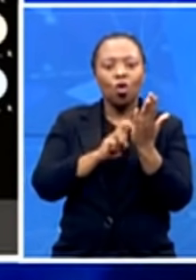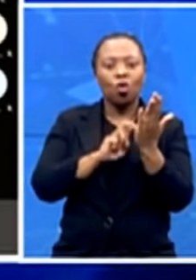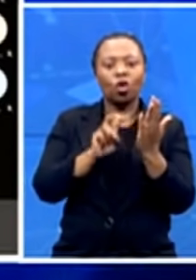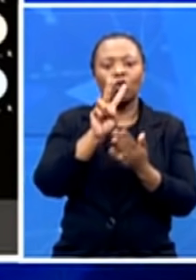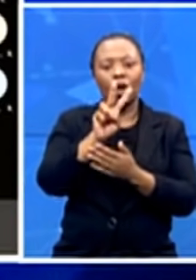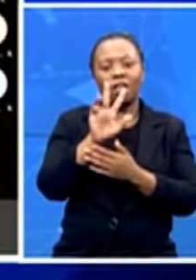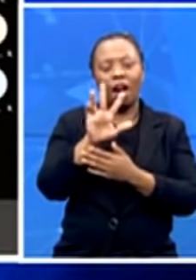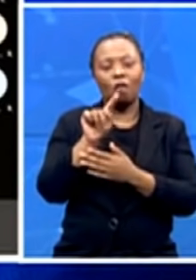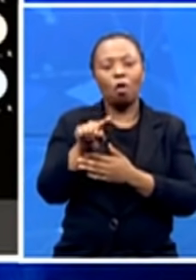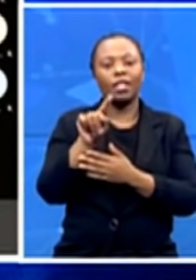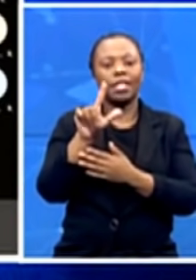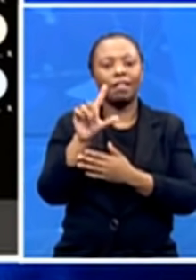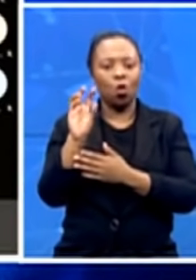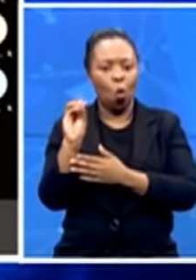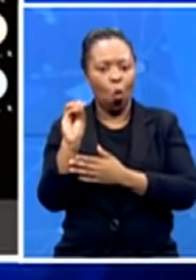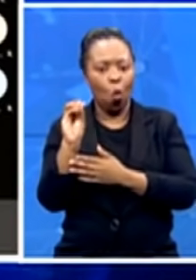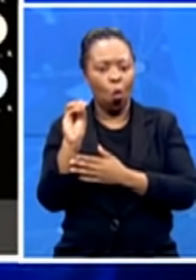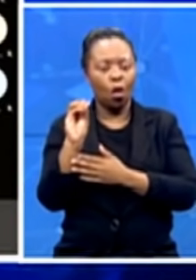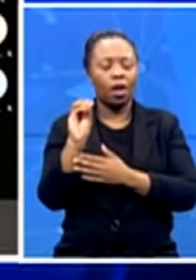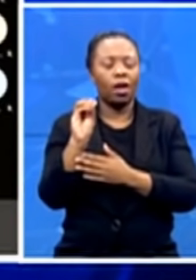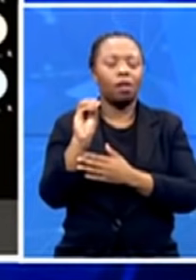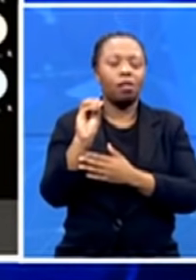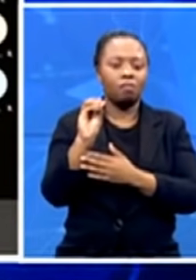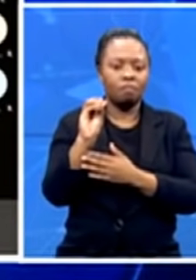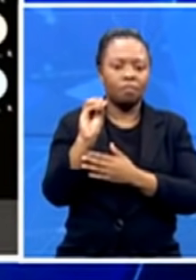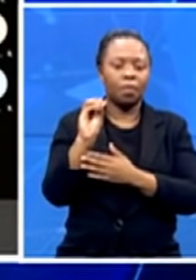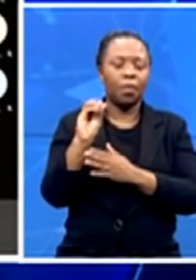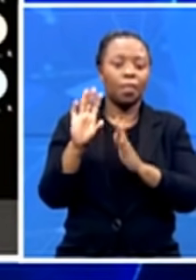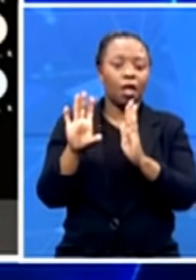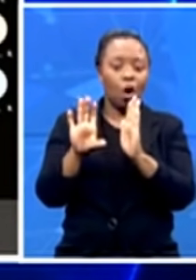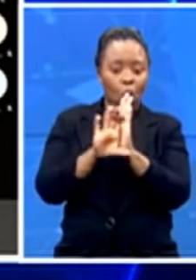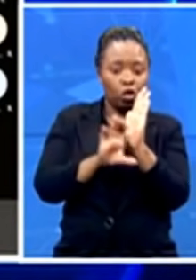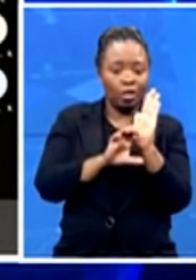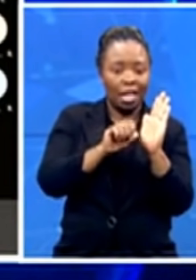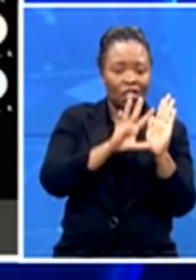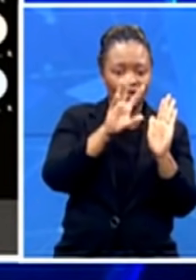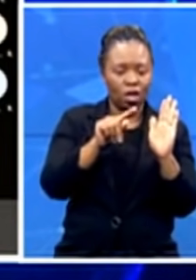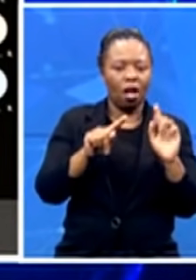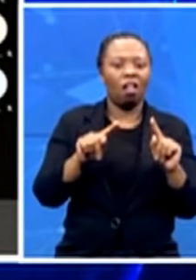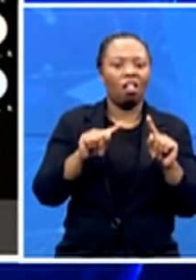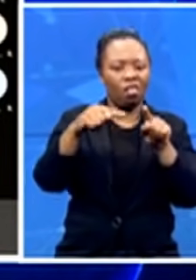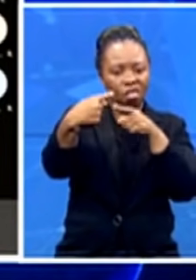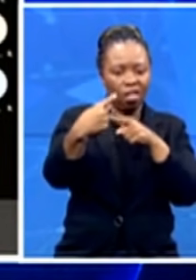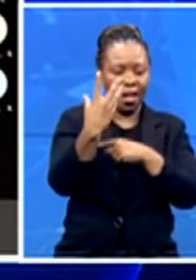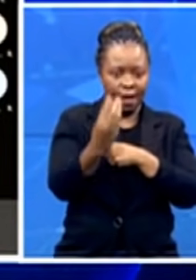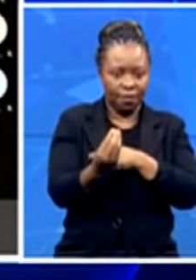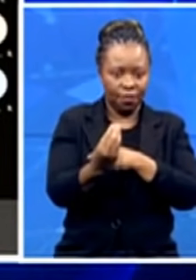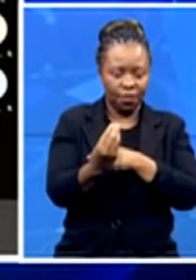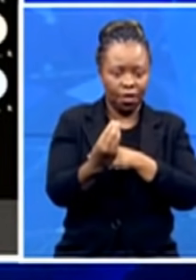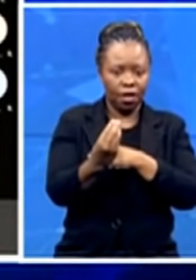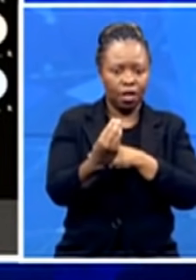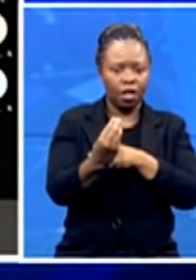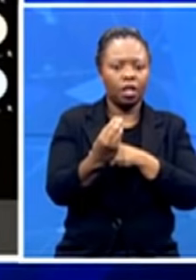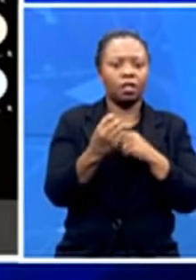the Constitution of South Africa. And in advancing this contention, Mr. Magashule does